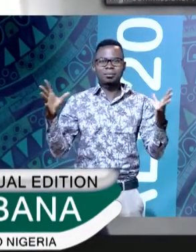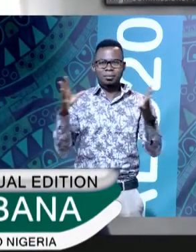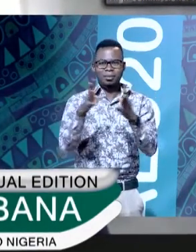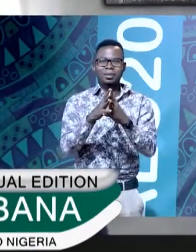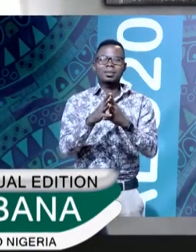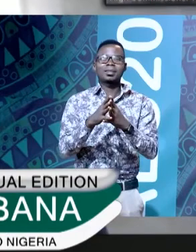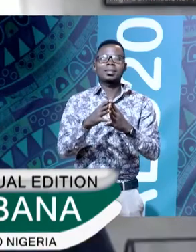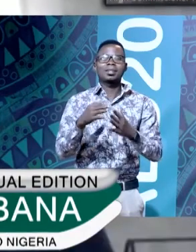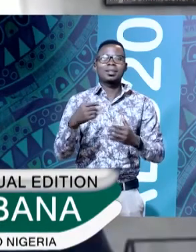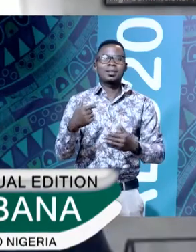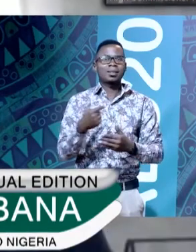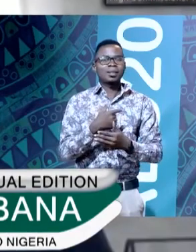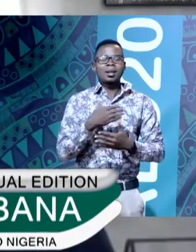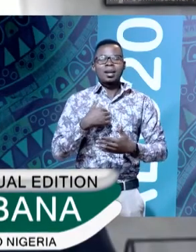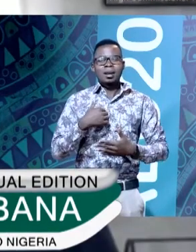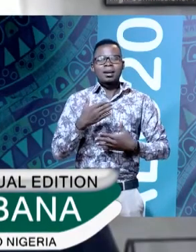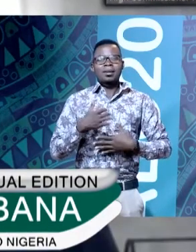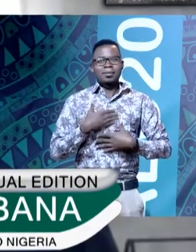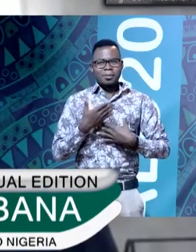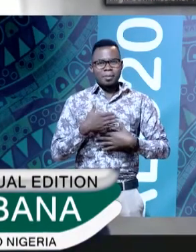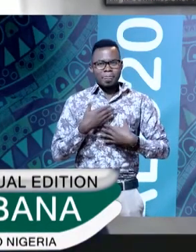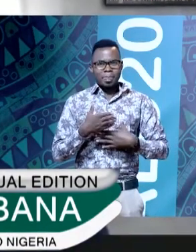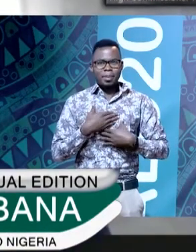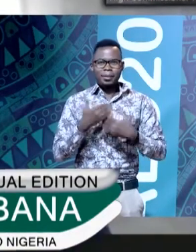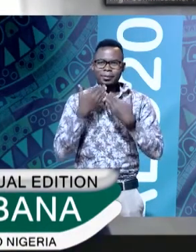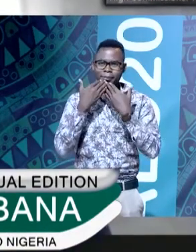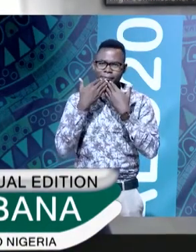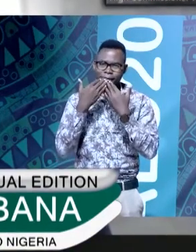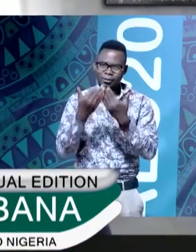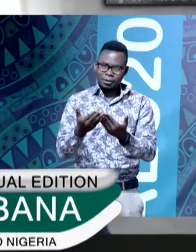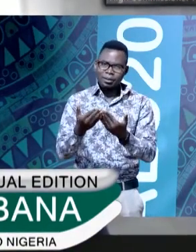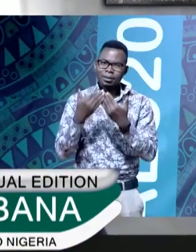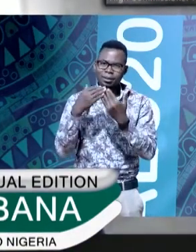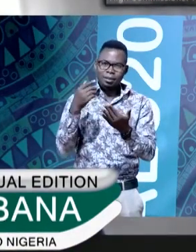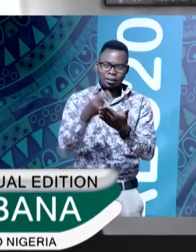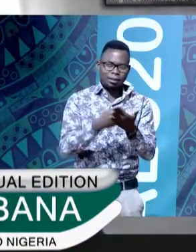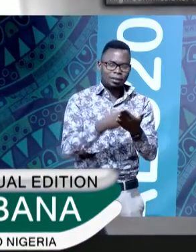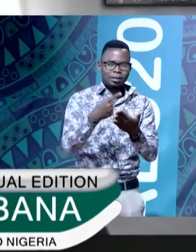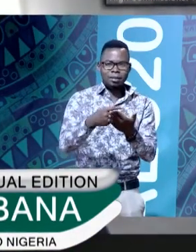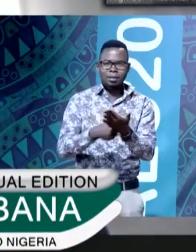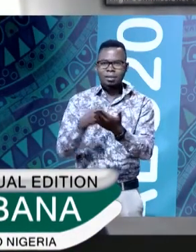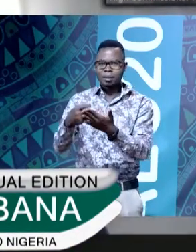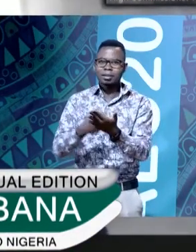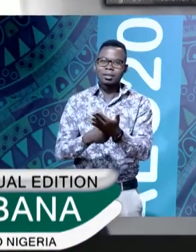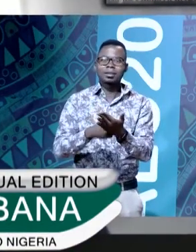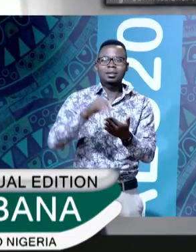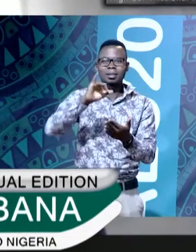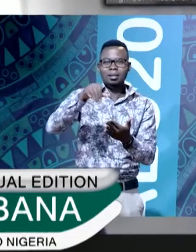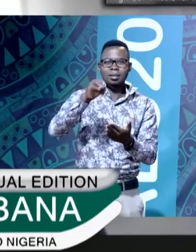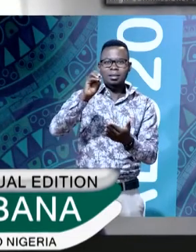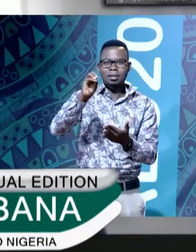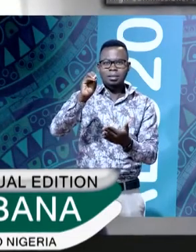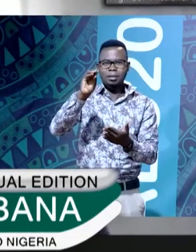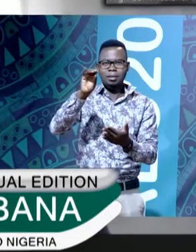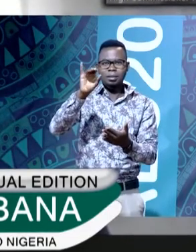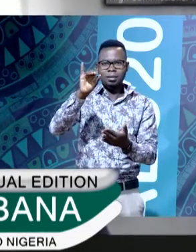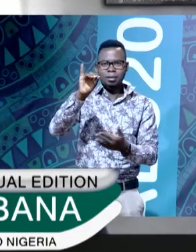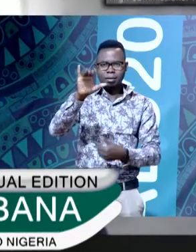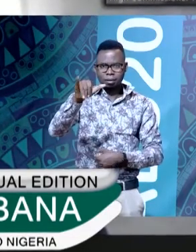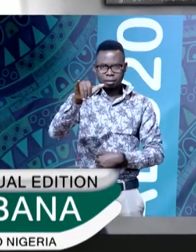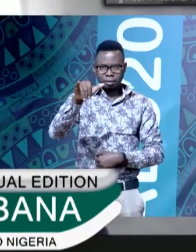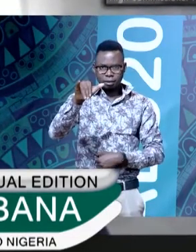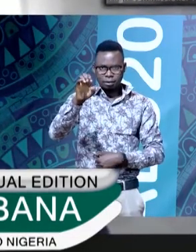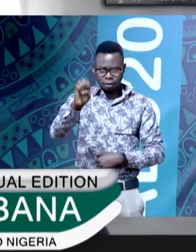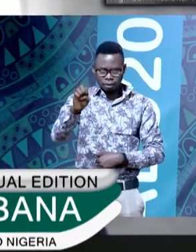interactive session, and a pleasure on my part to also interact with Her Excellency Joyce Banda, the